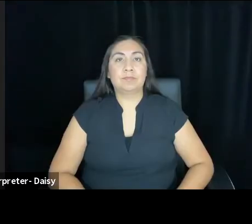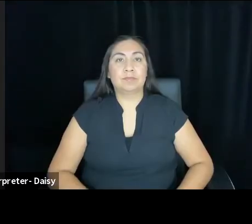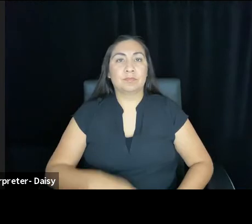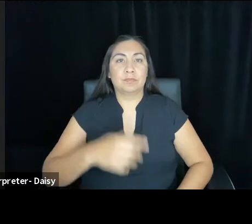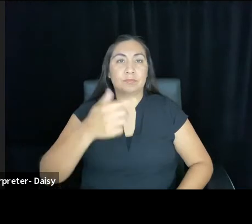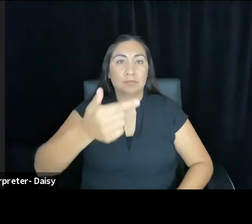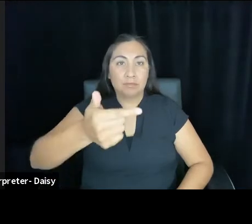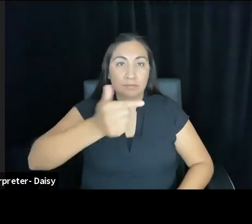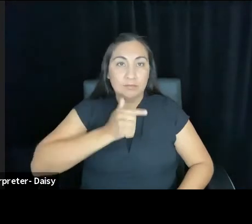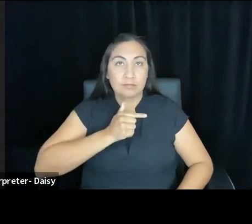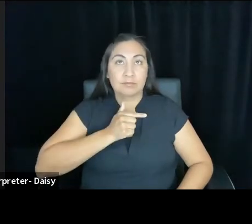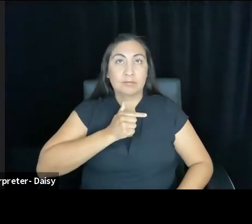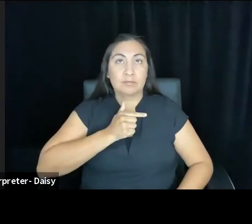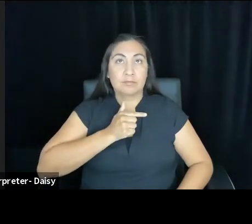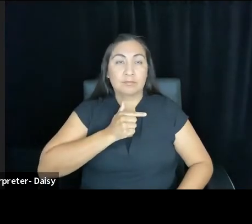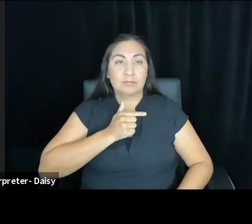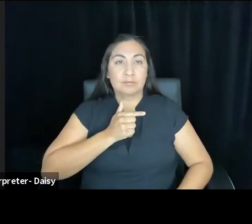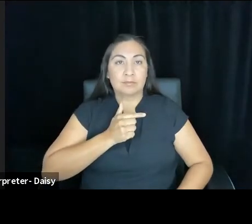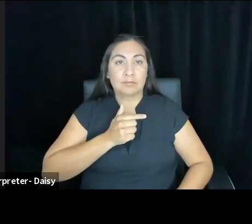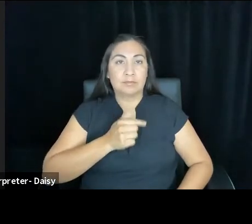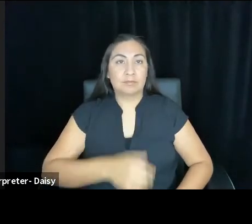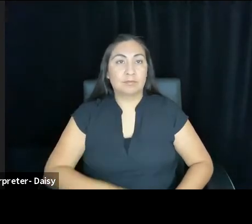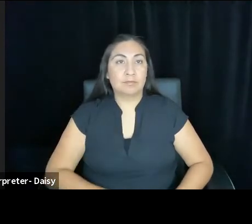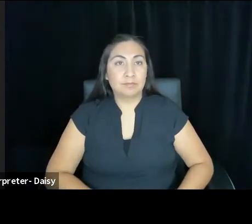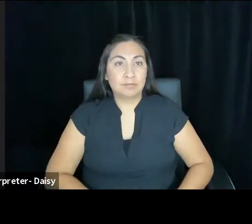to gather around that?